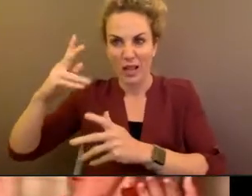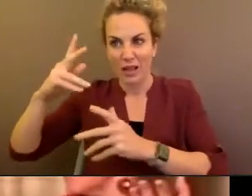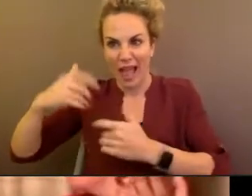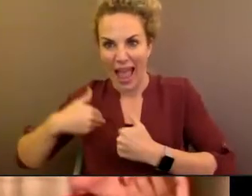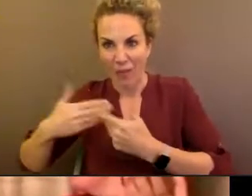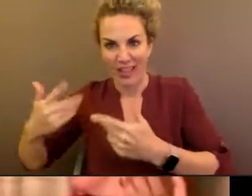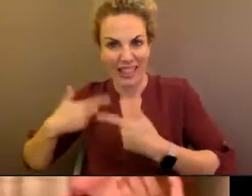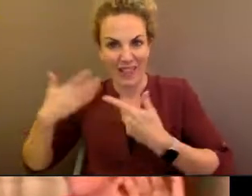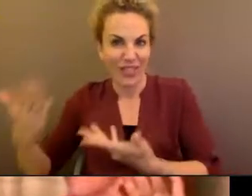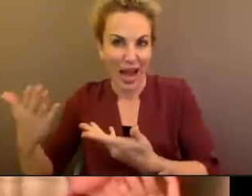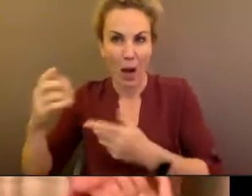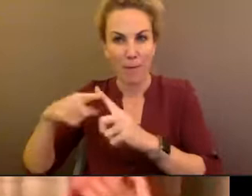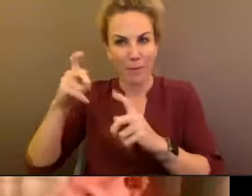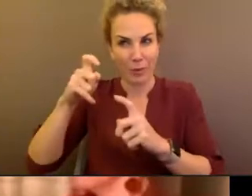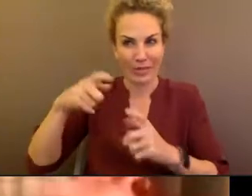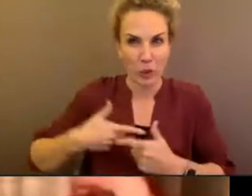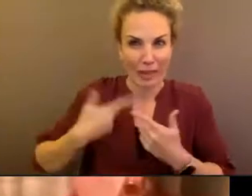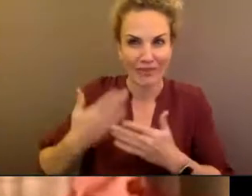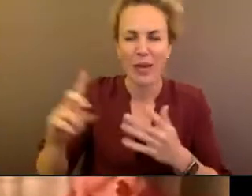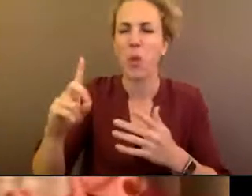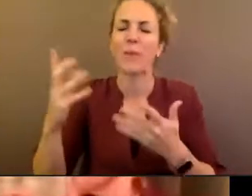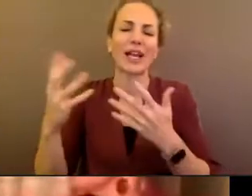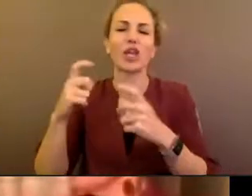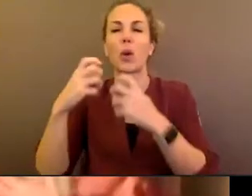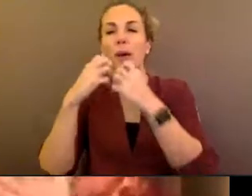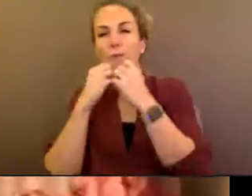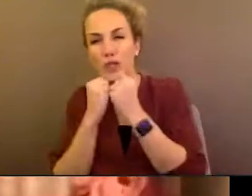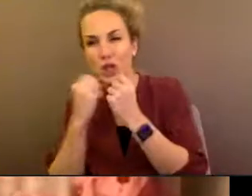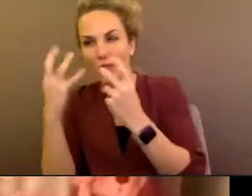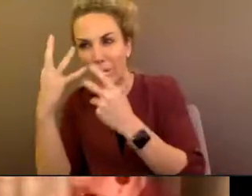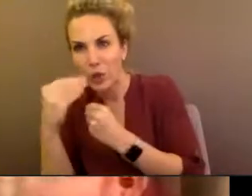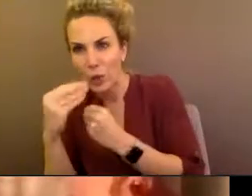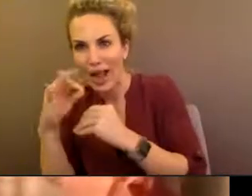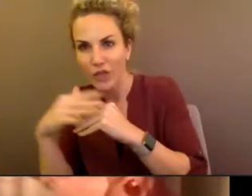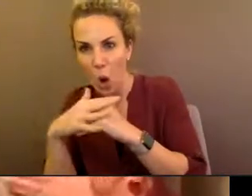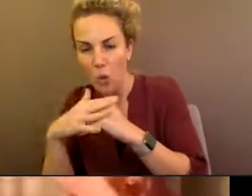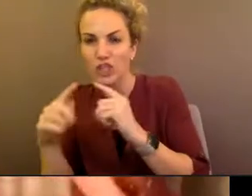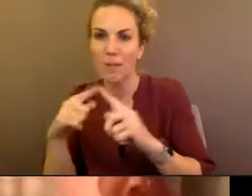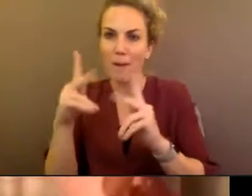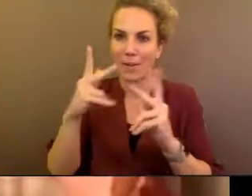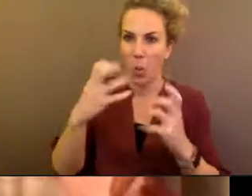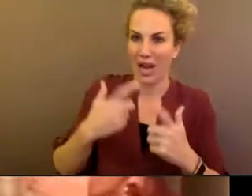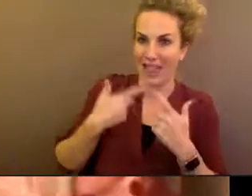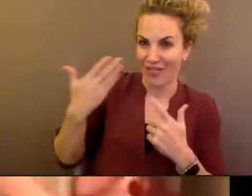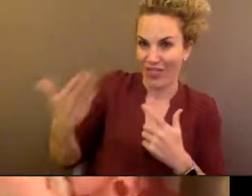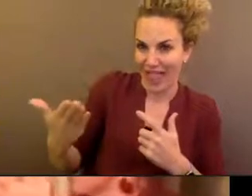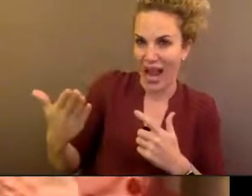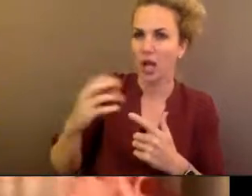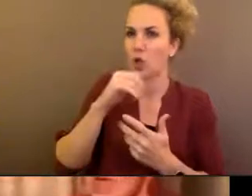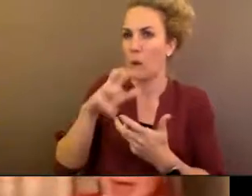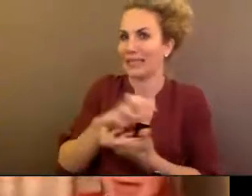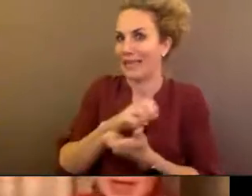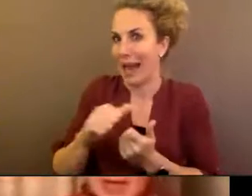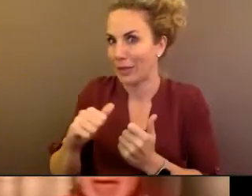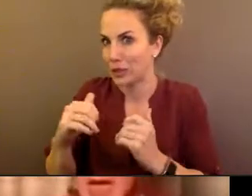You want it to be beautiful. You want to preserve the beauty. You want to give people jobs. So now you've got a dilemma. You have two things you've got to